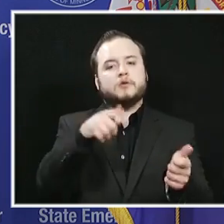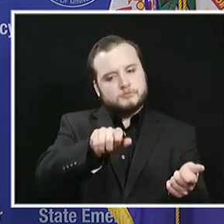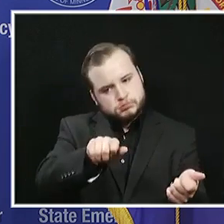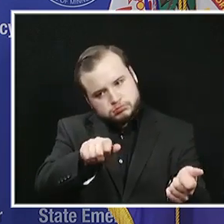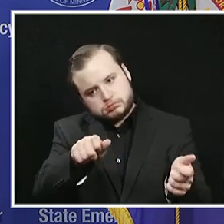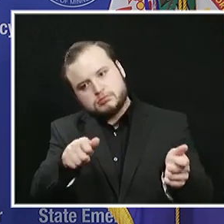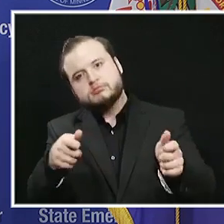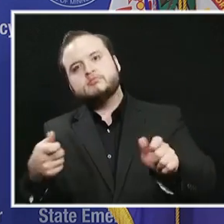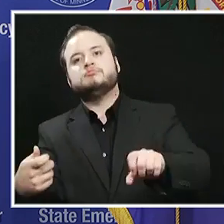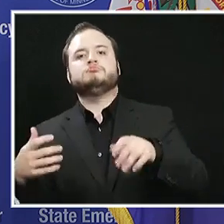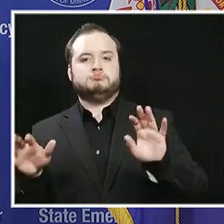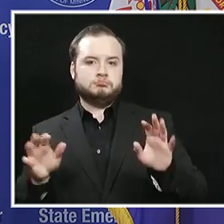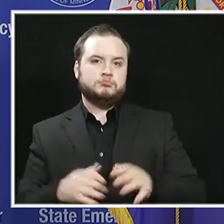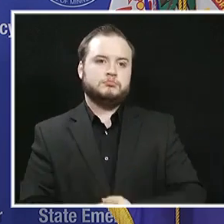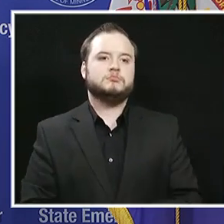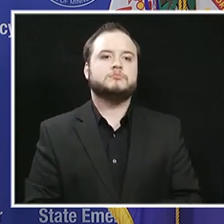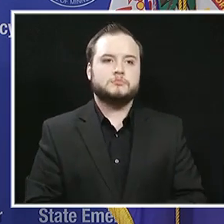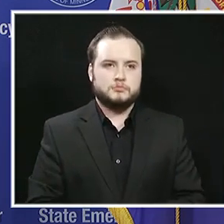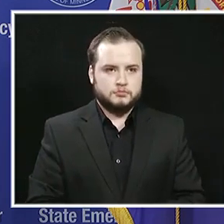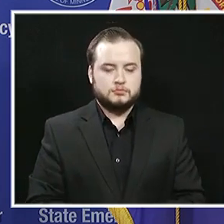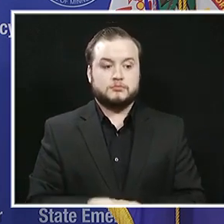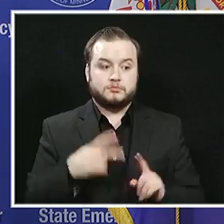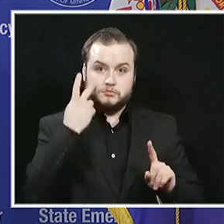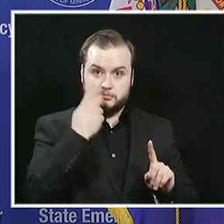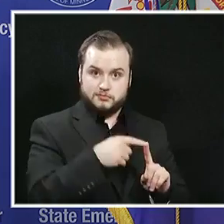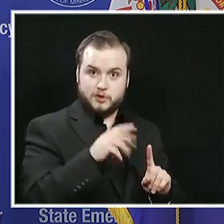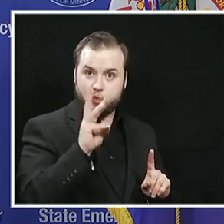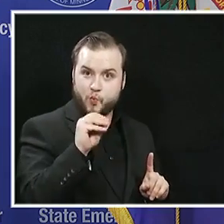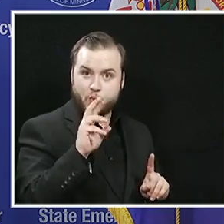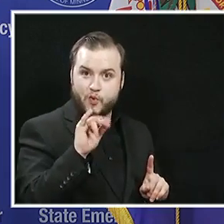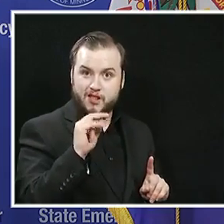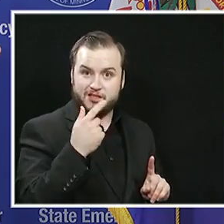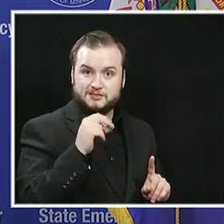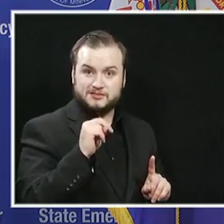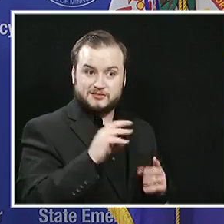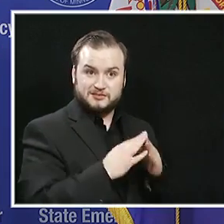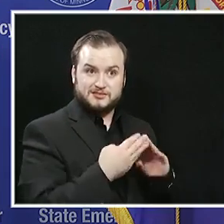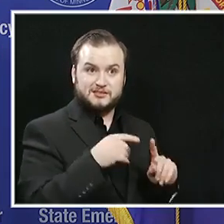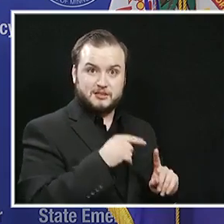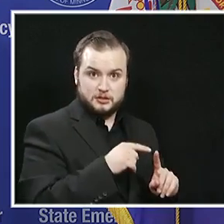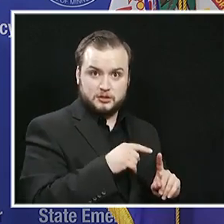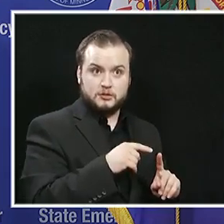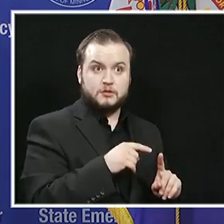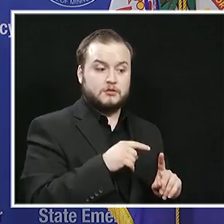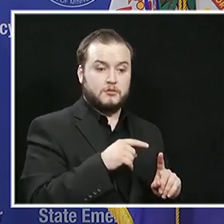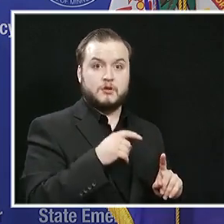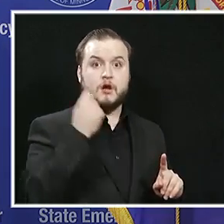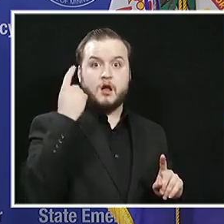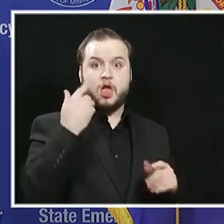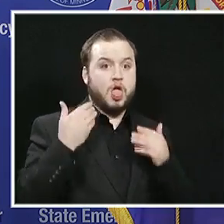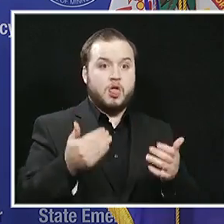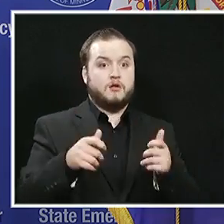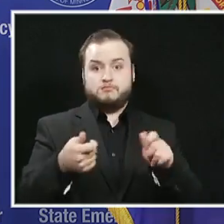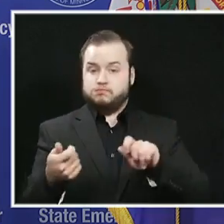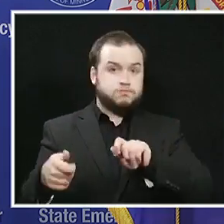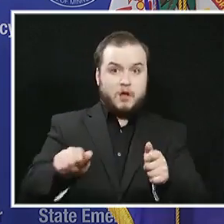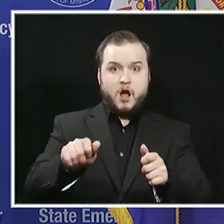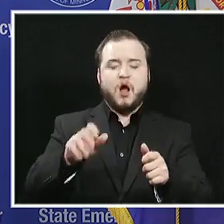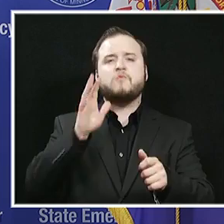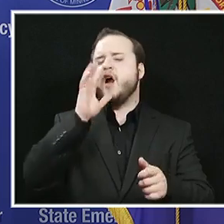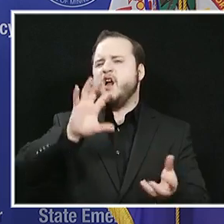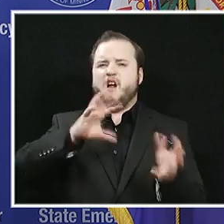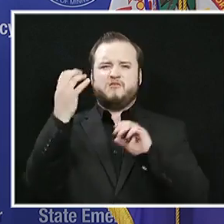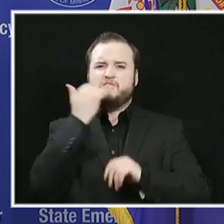you crank that dial wrong, and it is catastrophic on what it can do. It does not matter. There doesn't. I guarantee you this today in Worthington, you don't